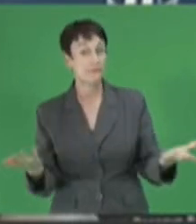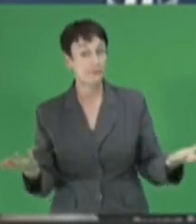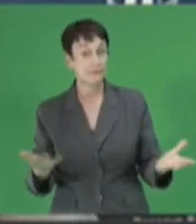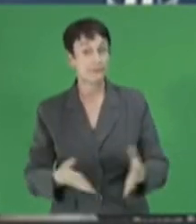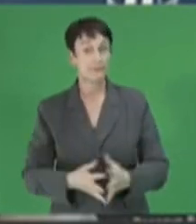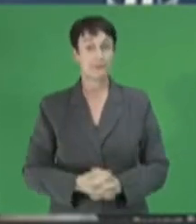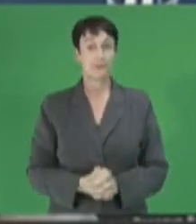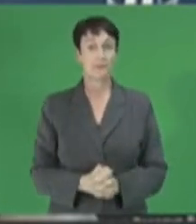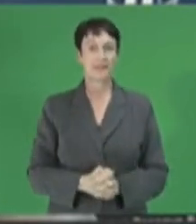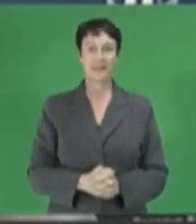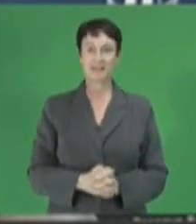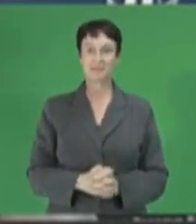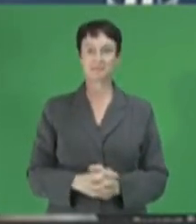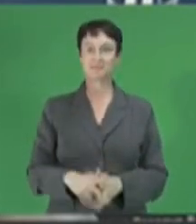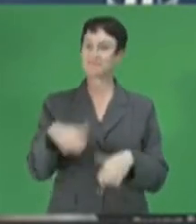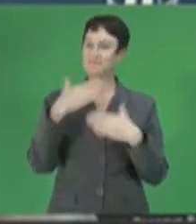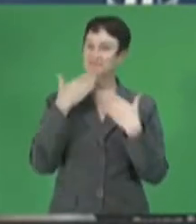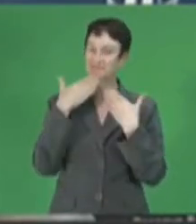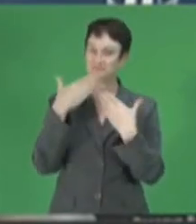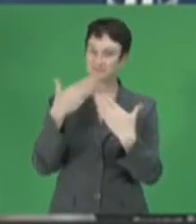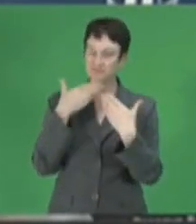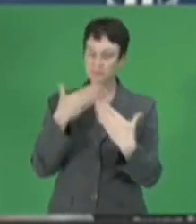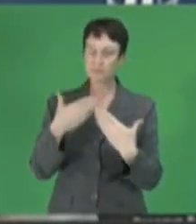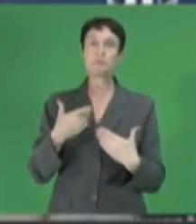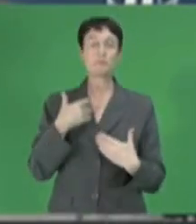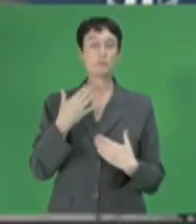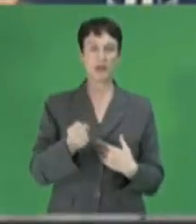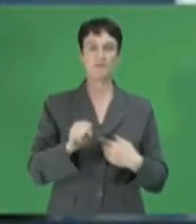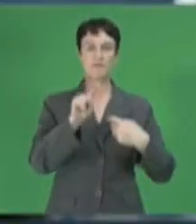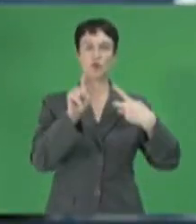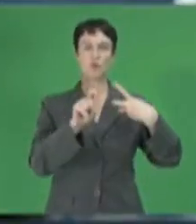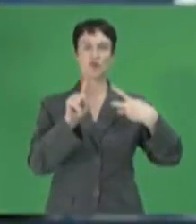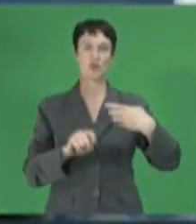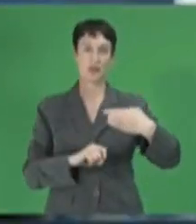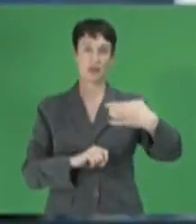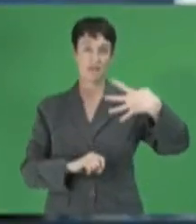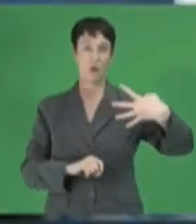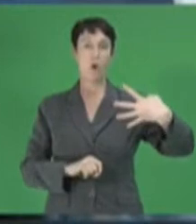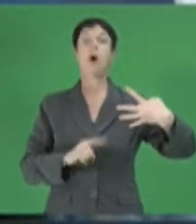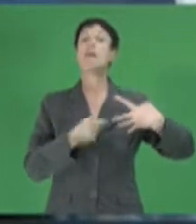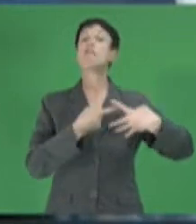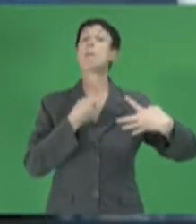Thank you, Governor. We've got 4 questions from Funeko at Business Maverick.